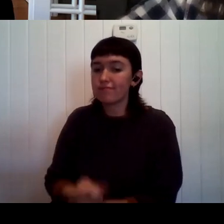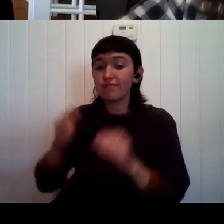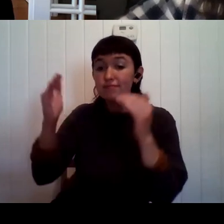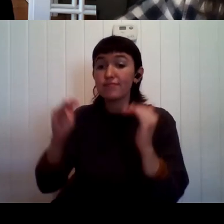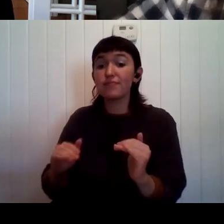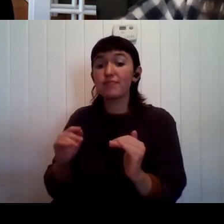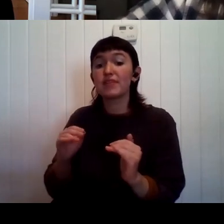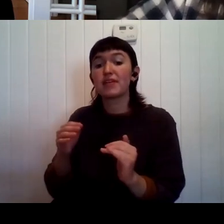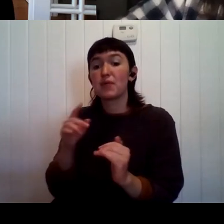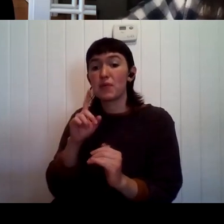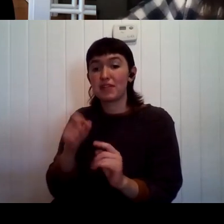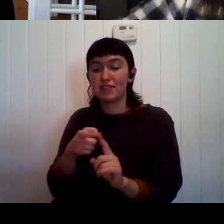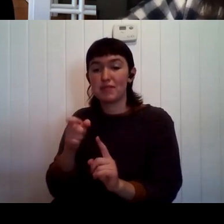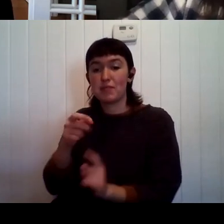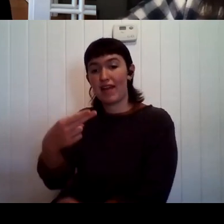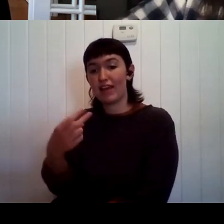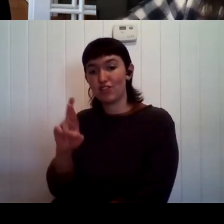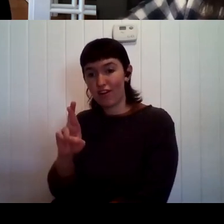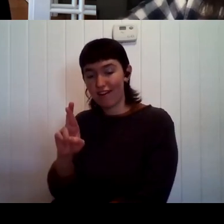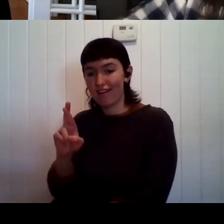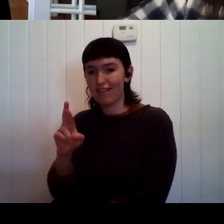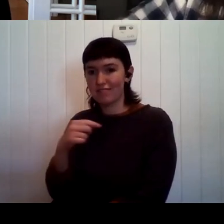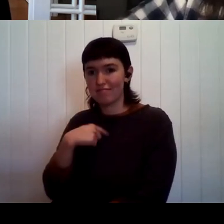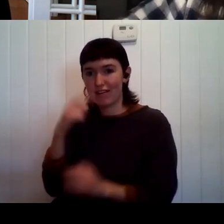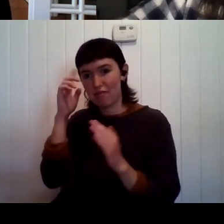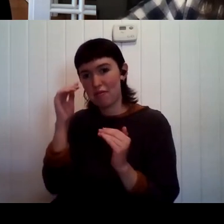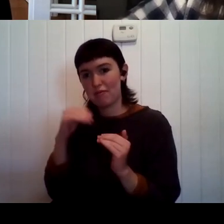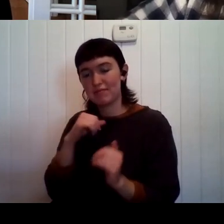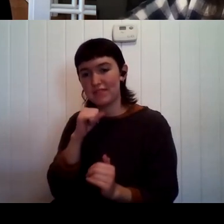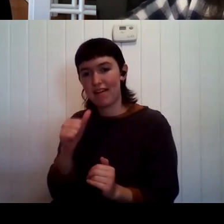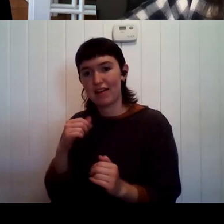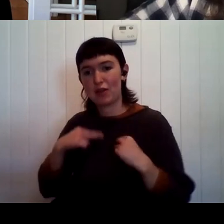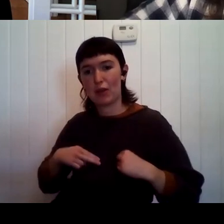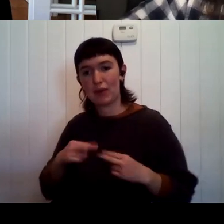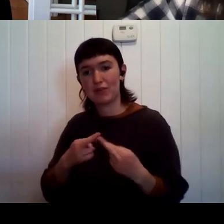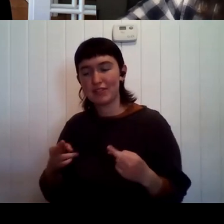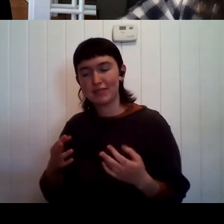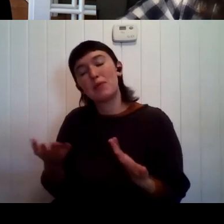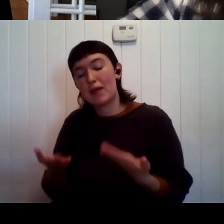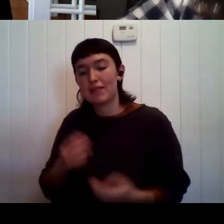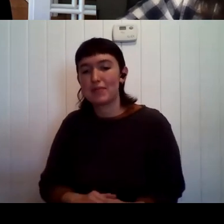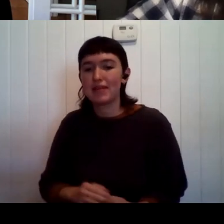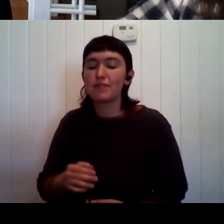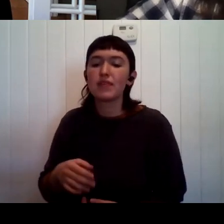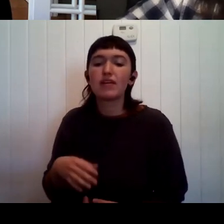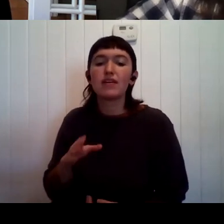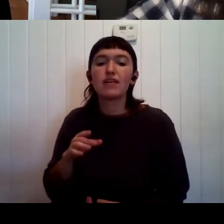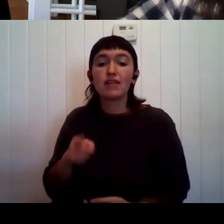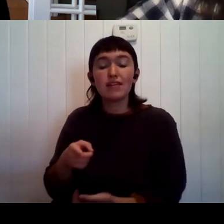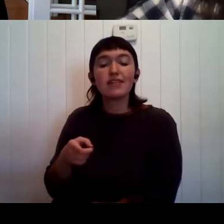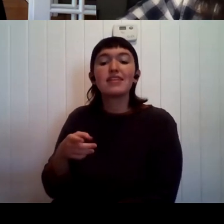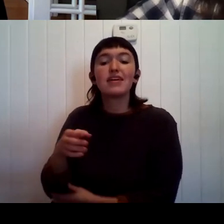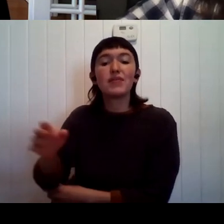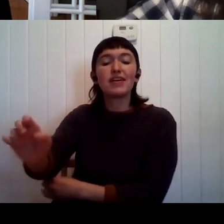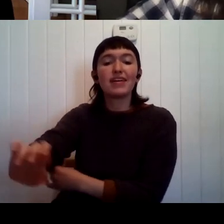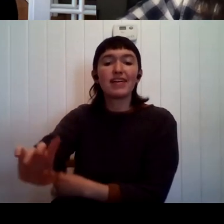hope not human resources. Maybe it is human resources. Could DNA help stop diseases like COVID-19, influenza, et cetera? Oh my